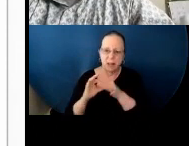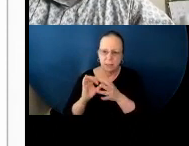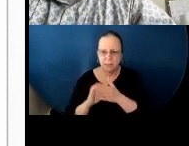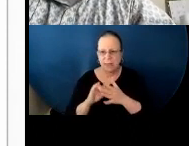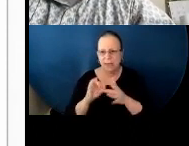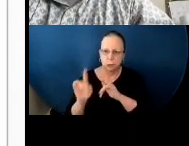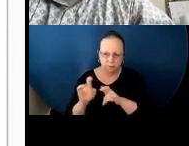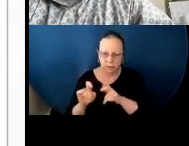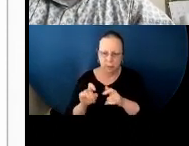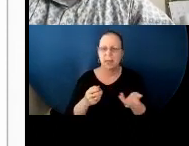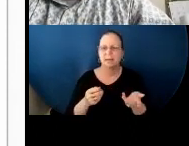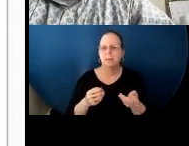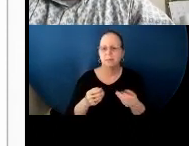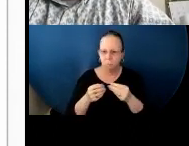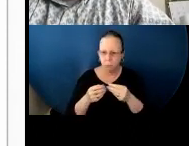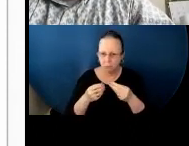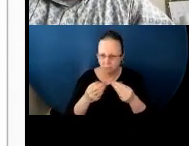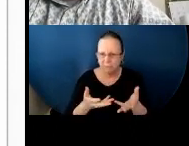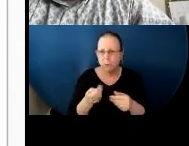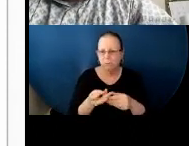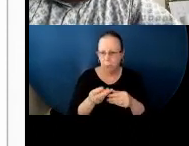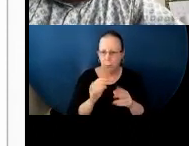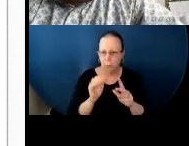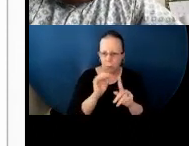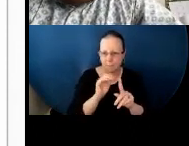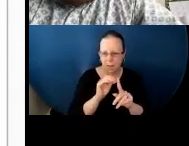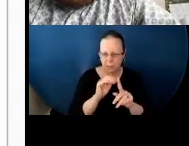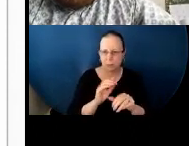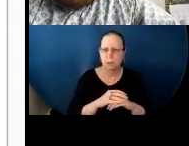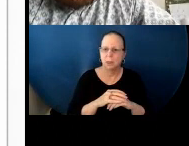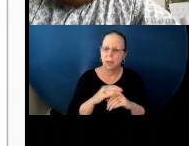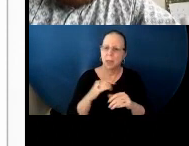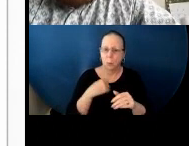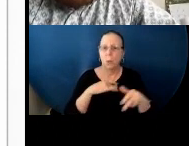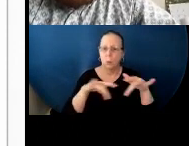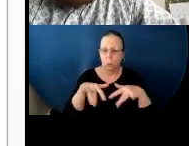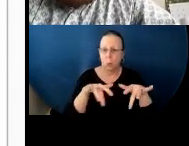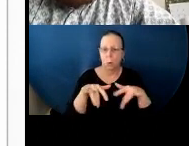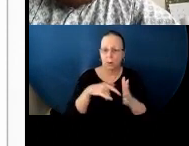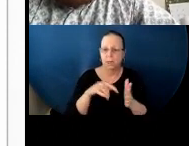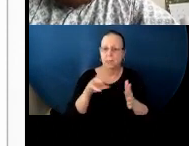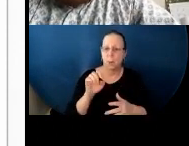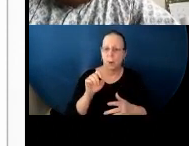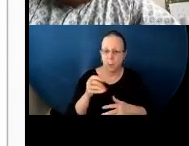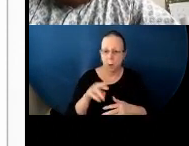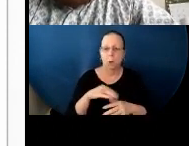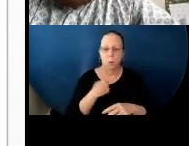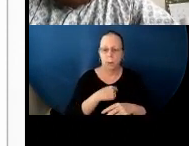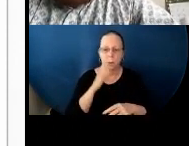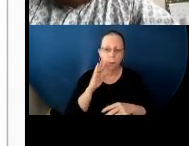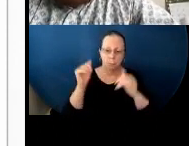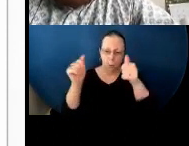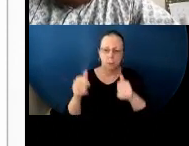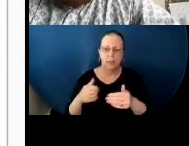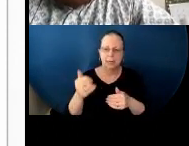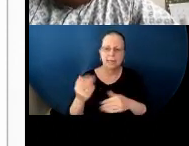you with a few reminders. And then we recorded this webinar, and we will be posting it within the